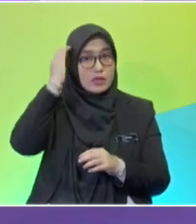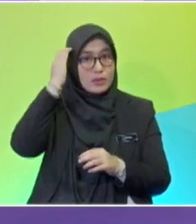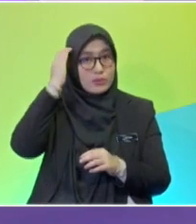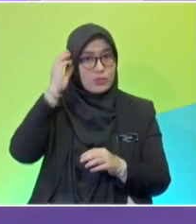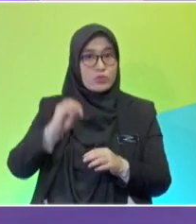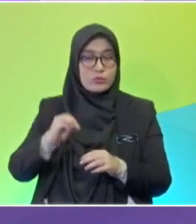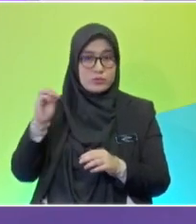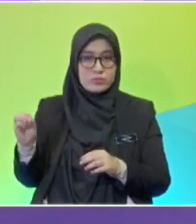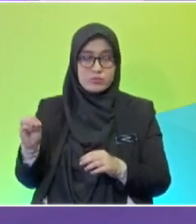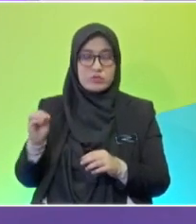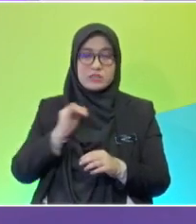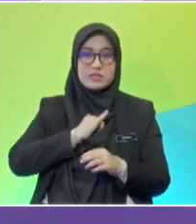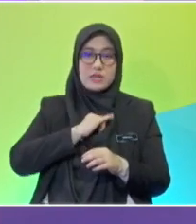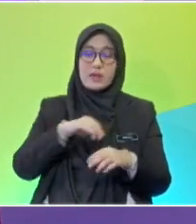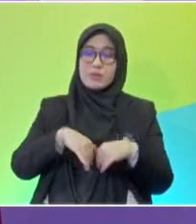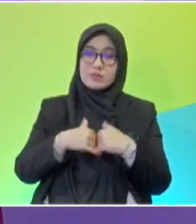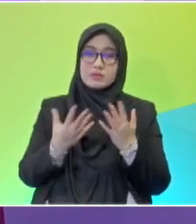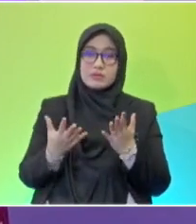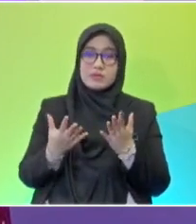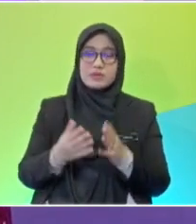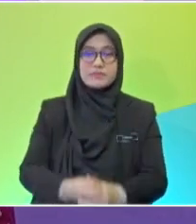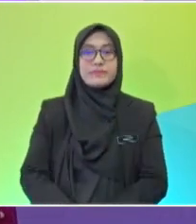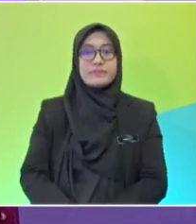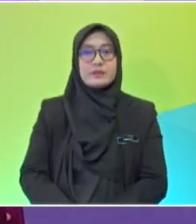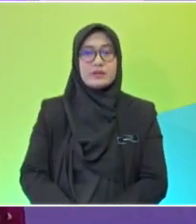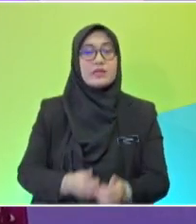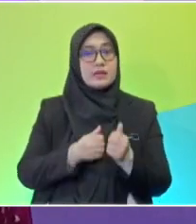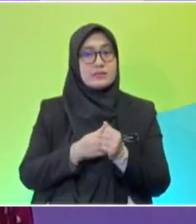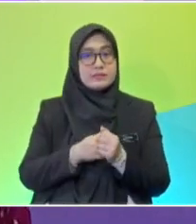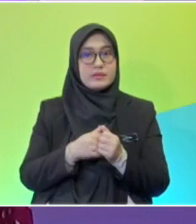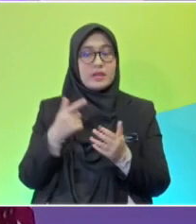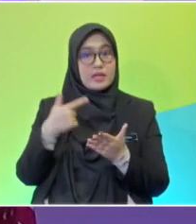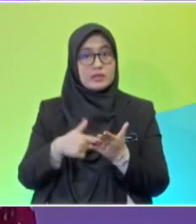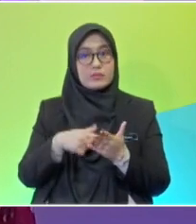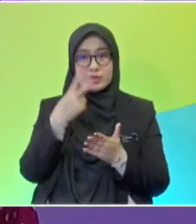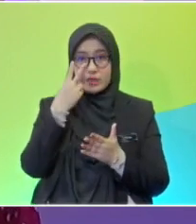abilities. And moving on to a way to